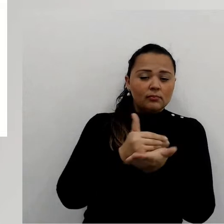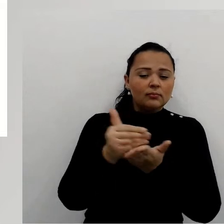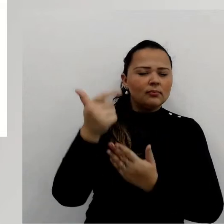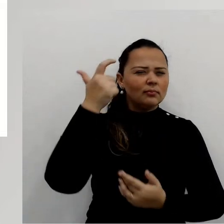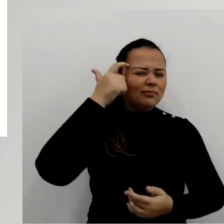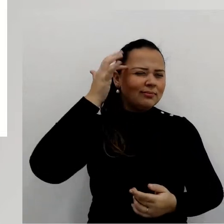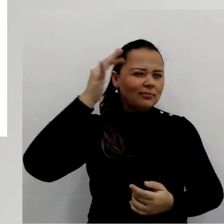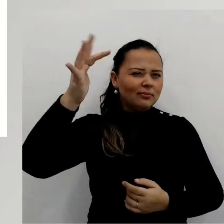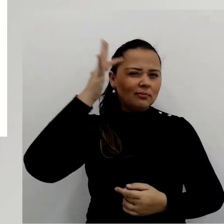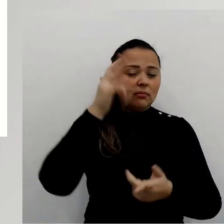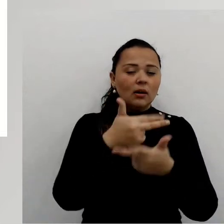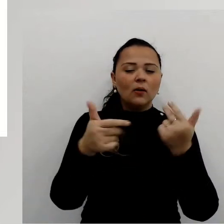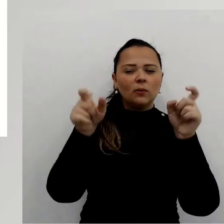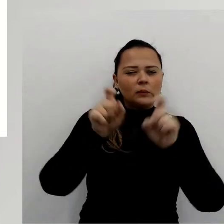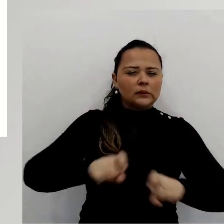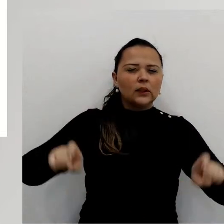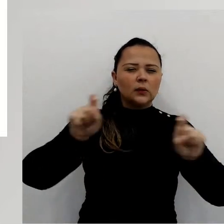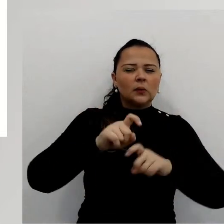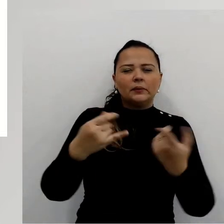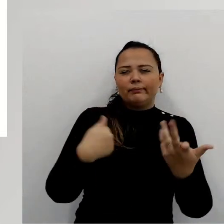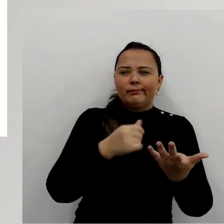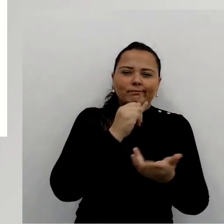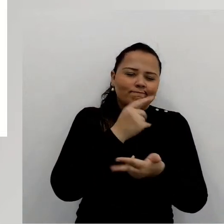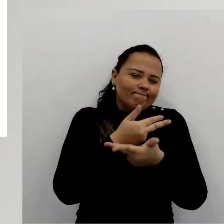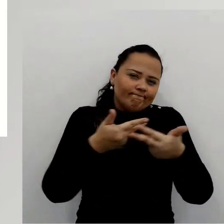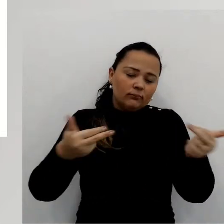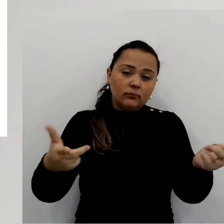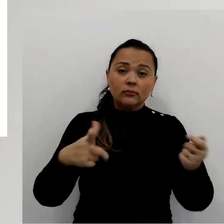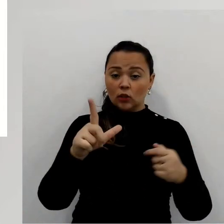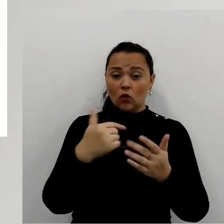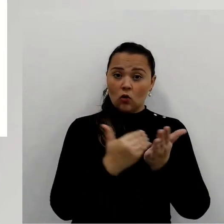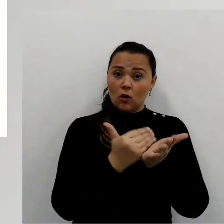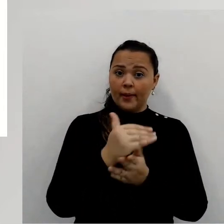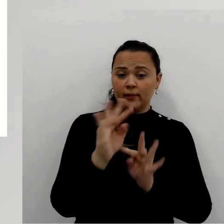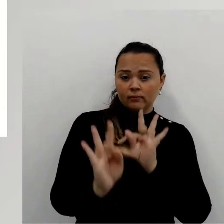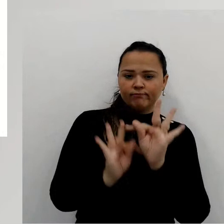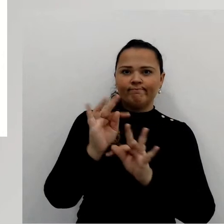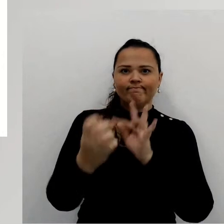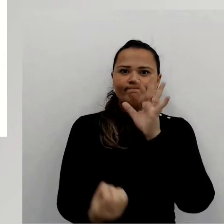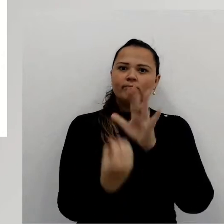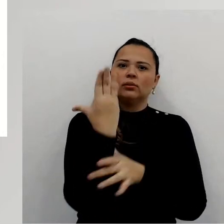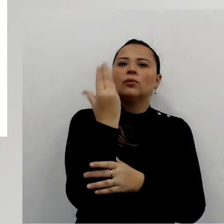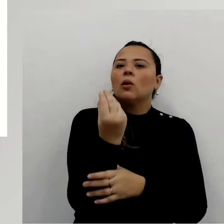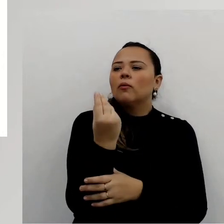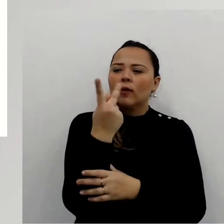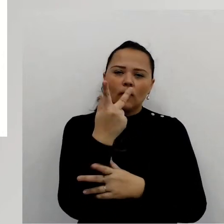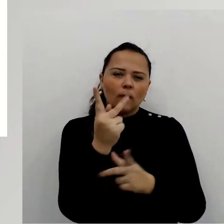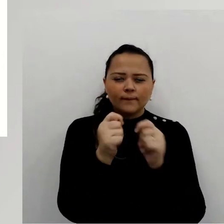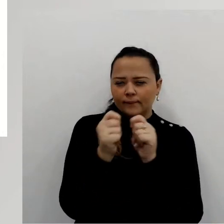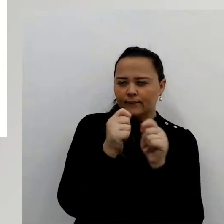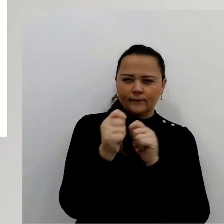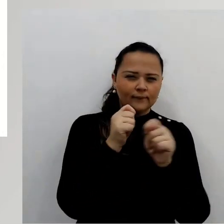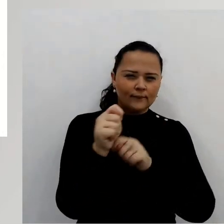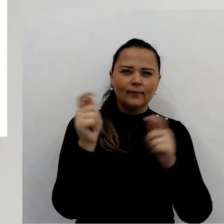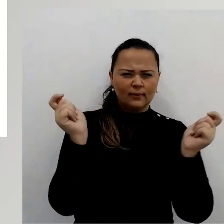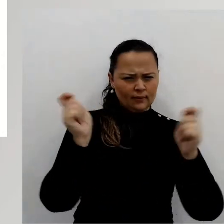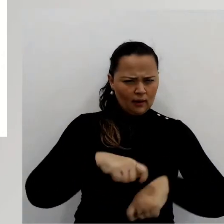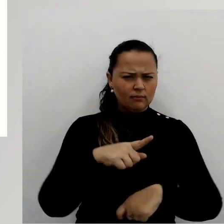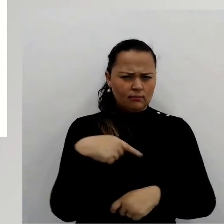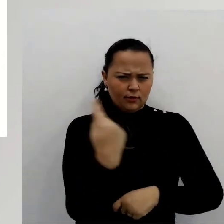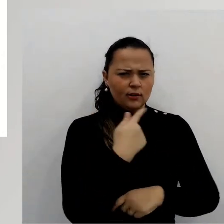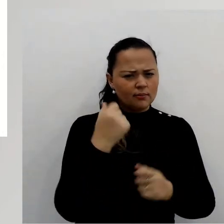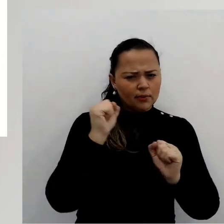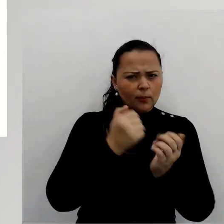realizing we need to be able to develop a way to control that bottom line process. So we began to develop process